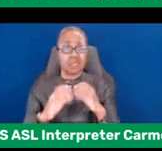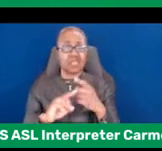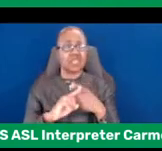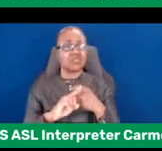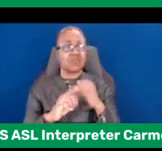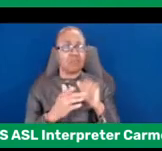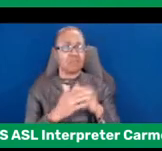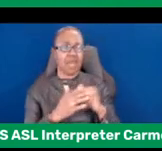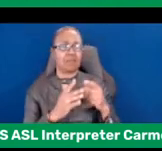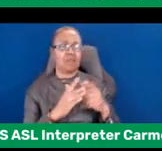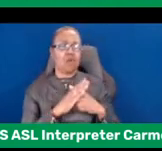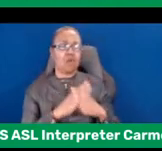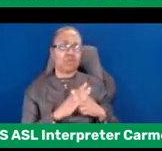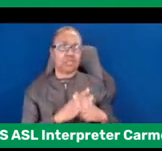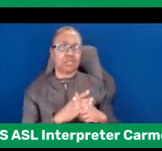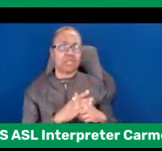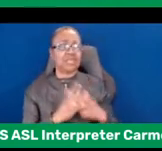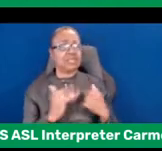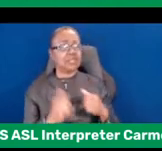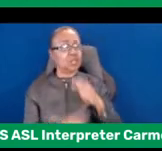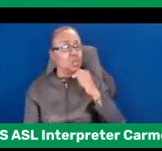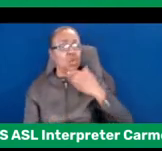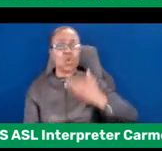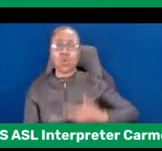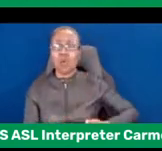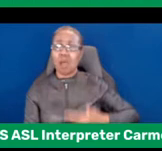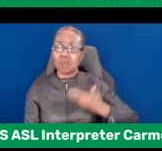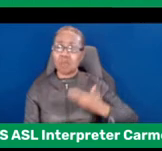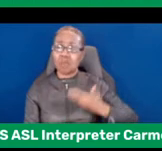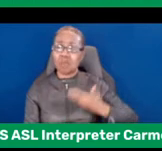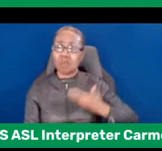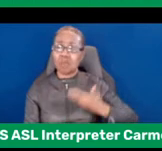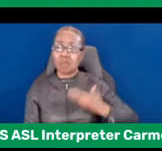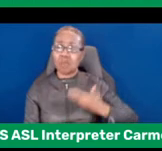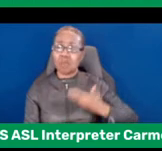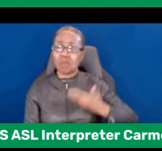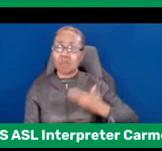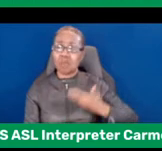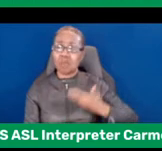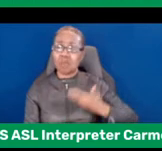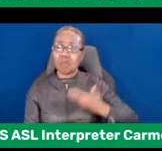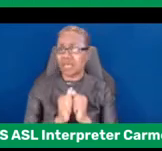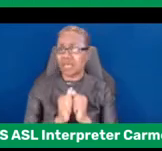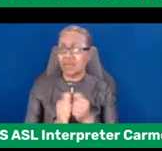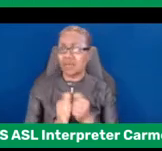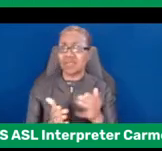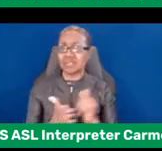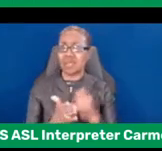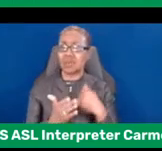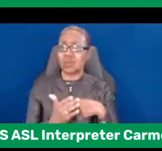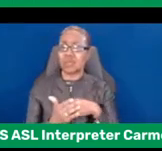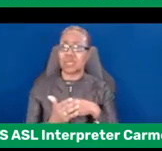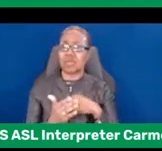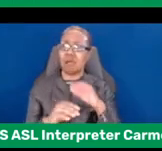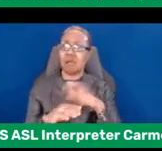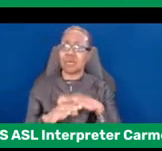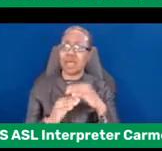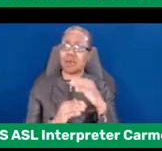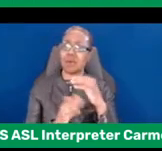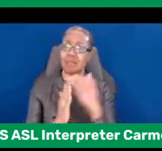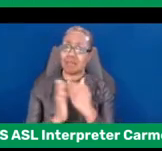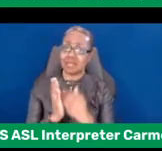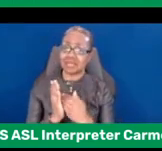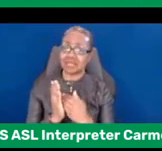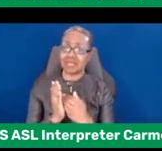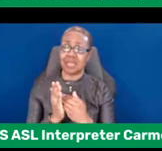very much, who are we? Who are we in unity? What are we doing together? Of the things that were on our to-do list, what is in our wish list?